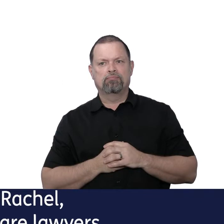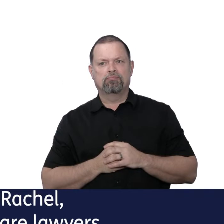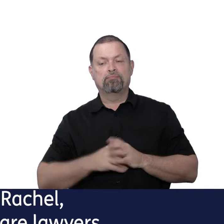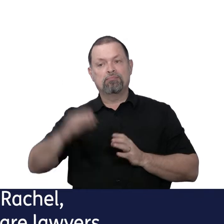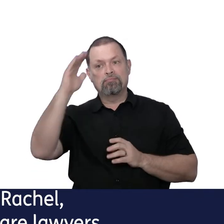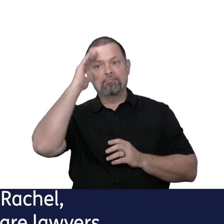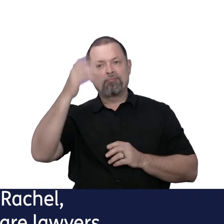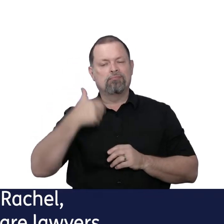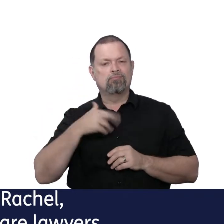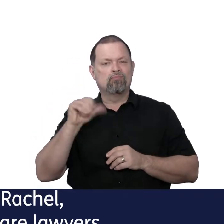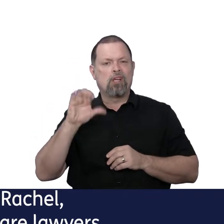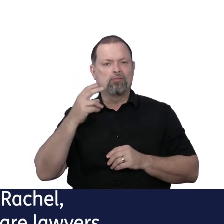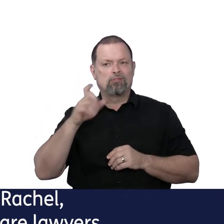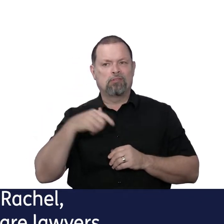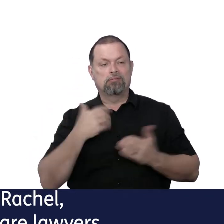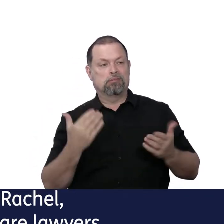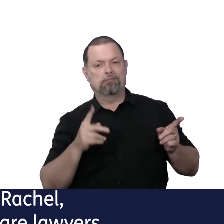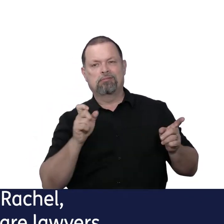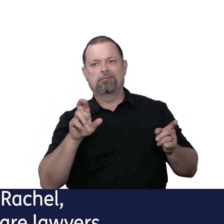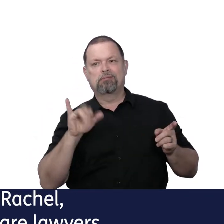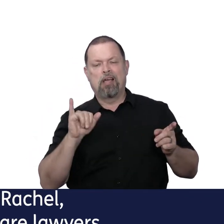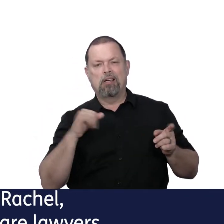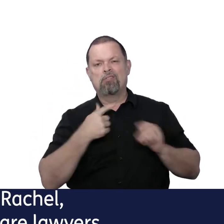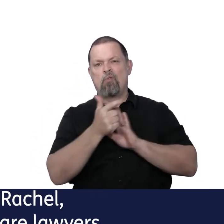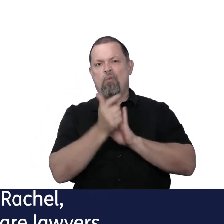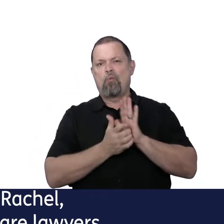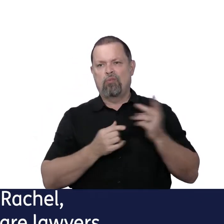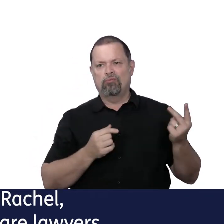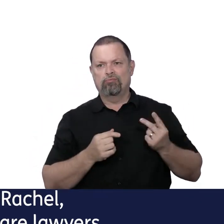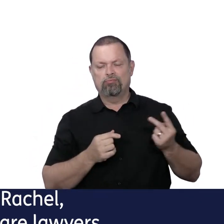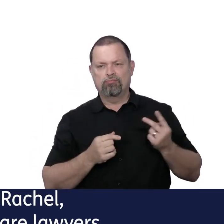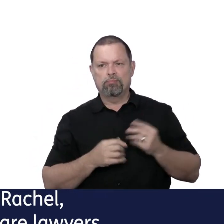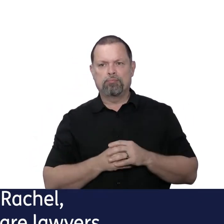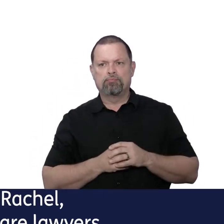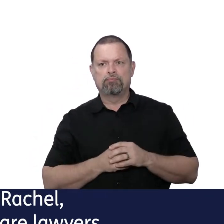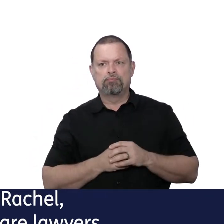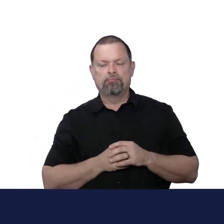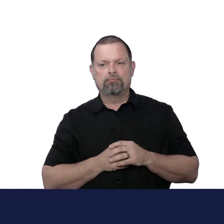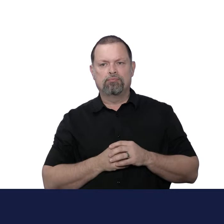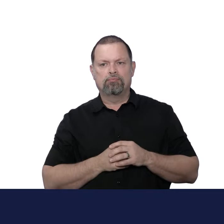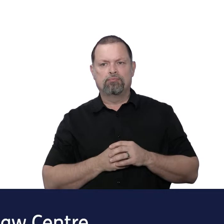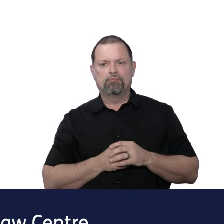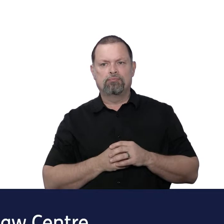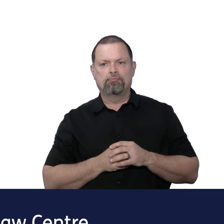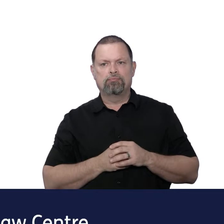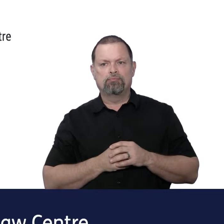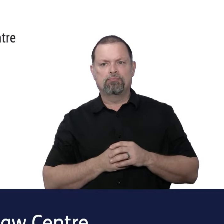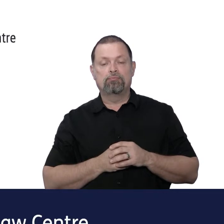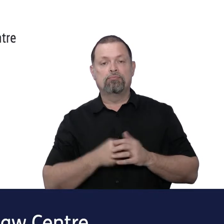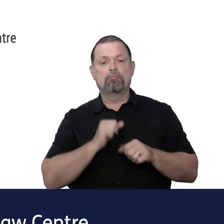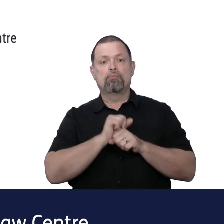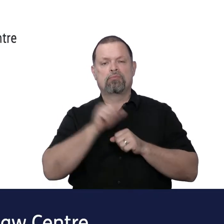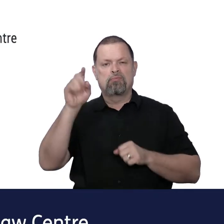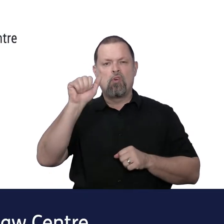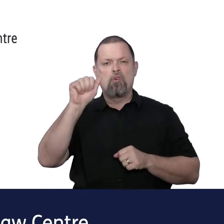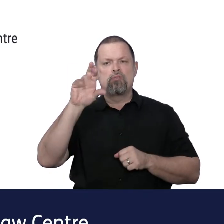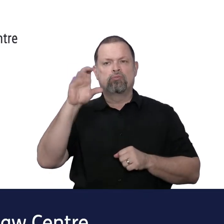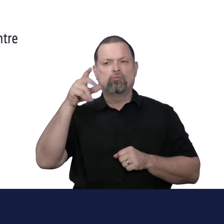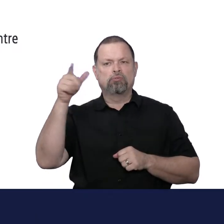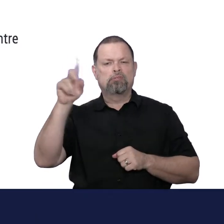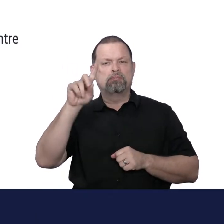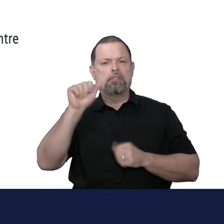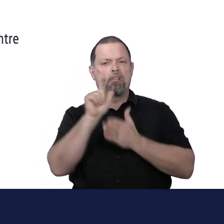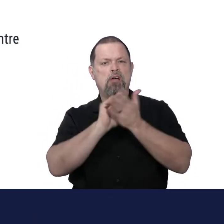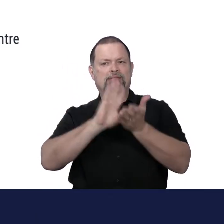Hi everyone, my name is Rachel and I am here with Carrie. We are lawyers. We work at Arch Disability Law